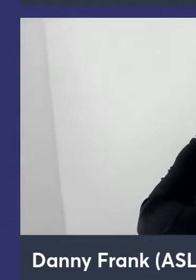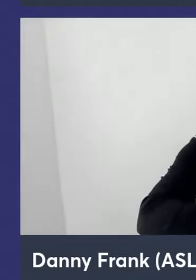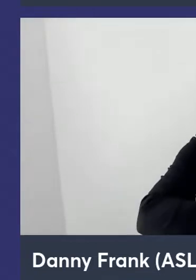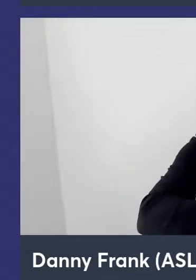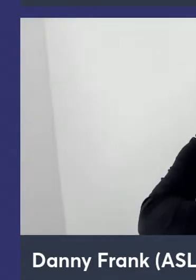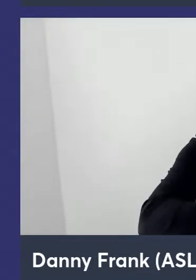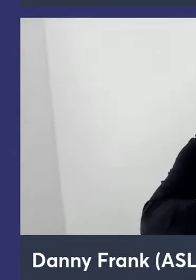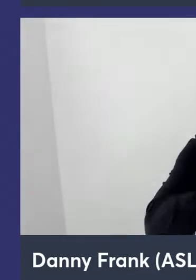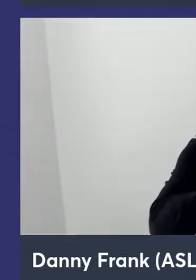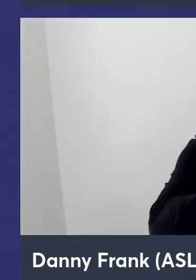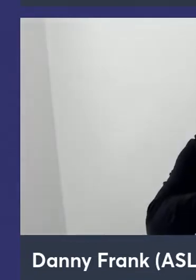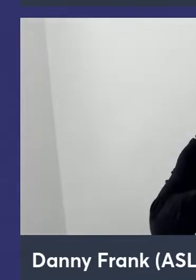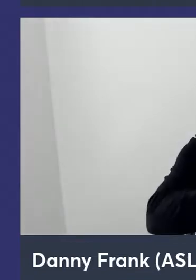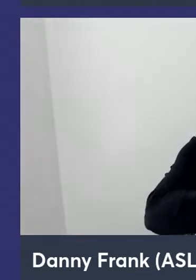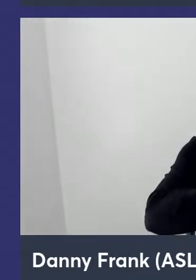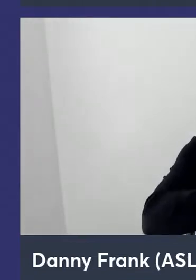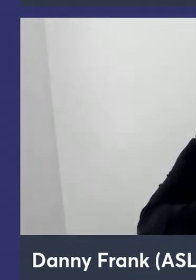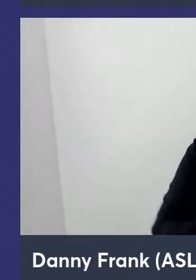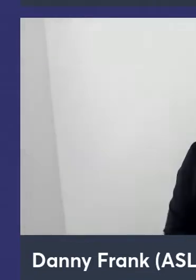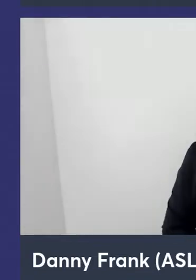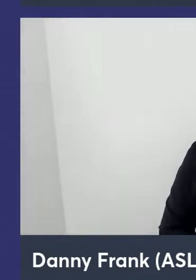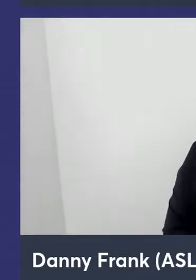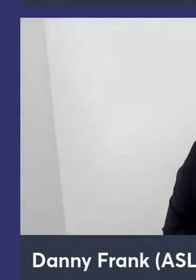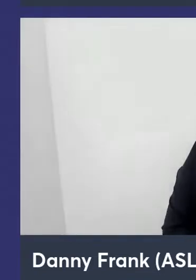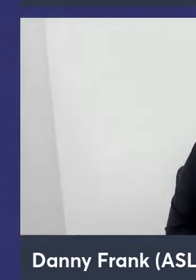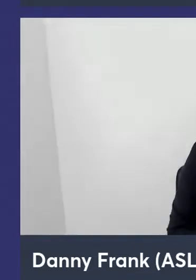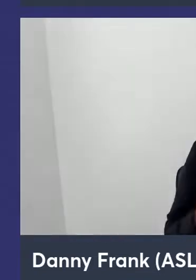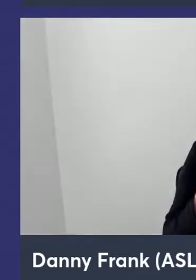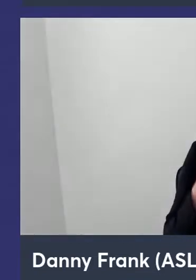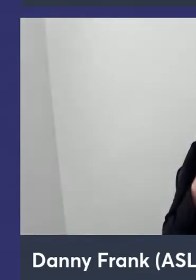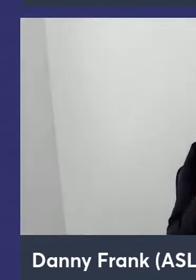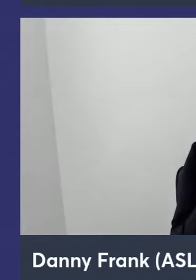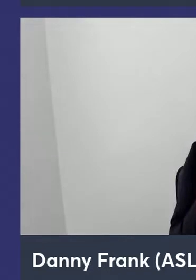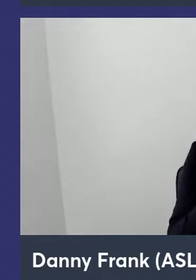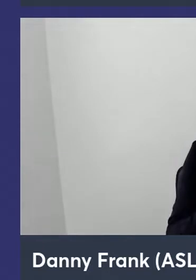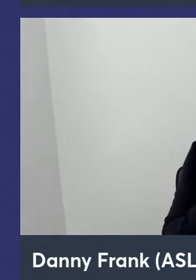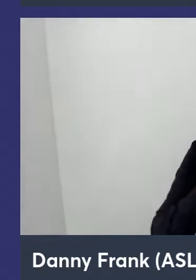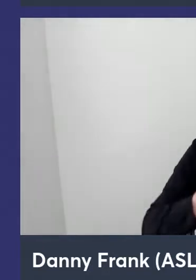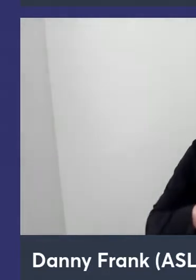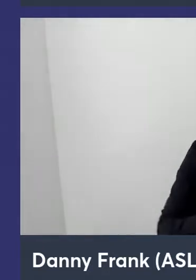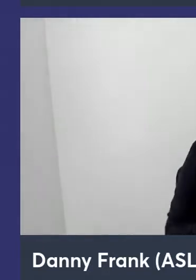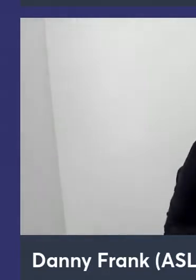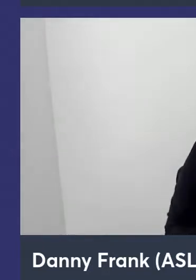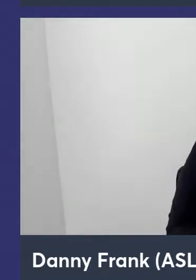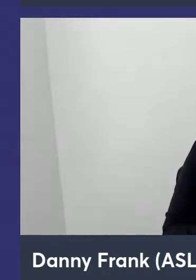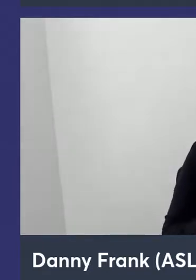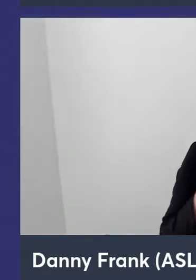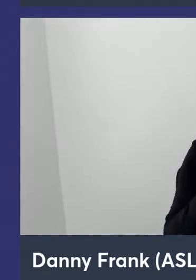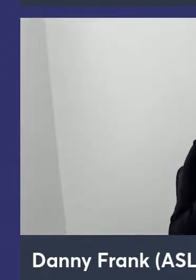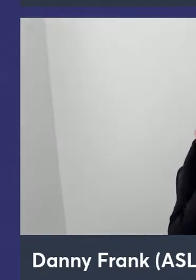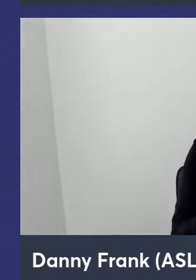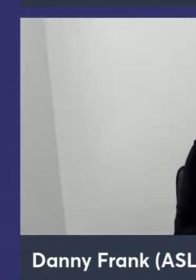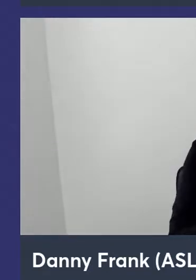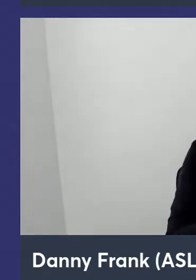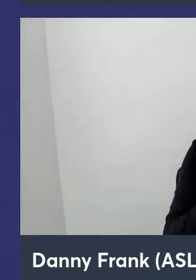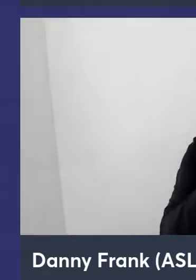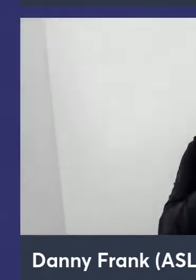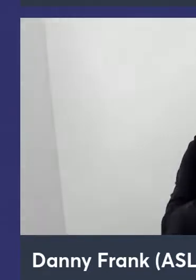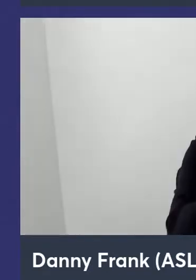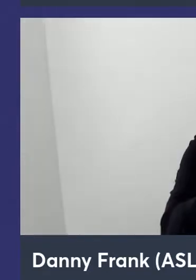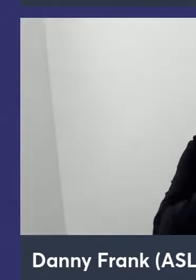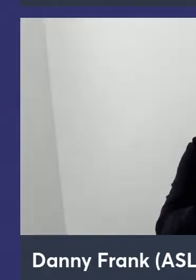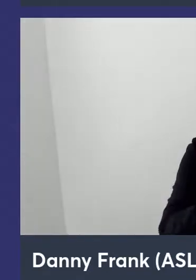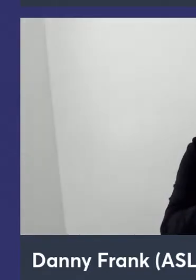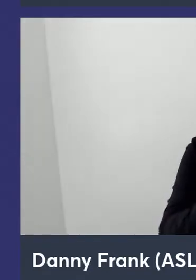heard those two, feedbacks from the customers that were coming back, and we launched a new training mode within Autopilot, which is